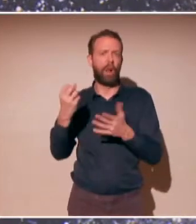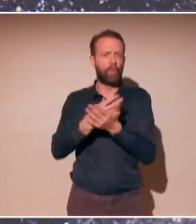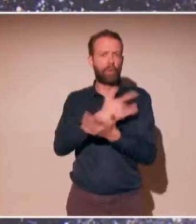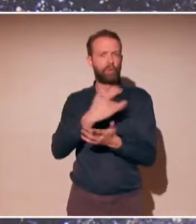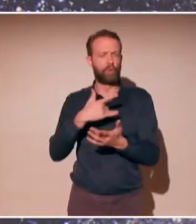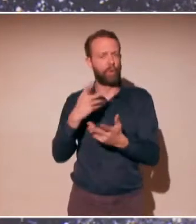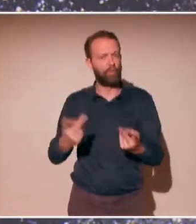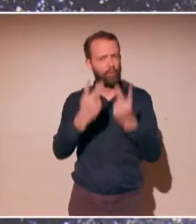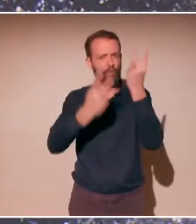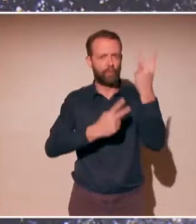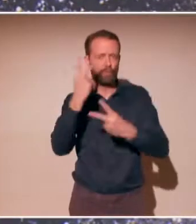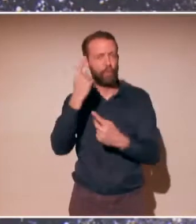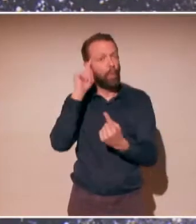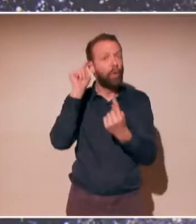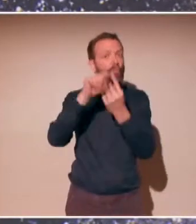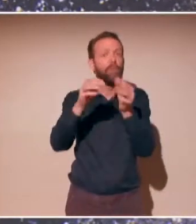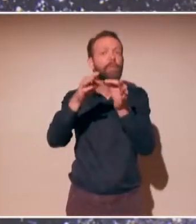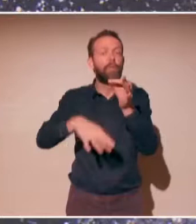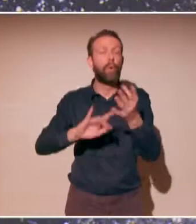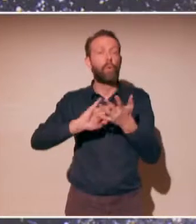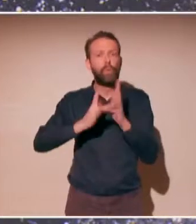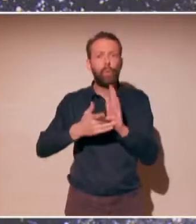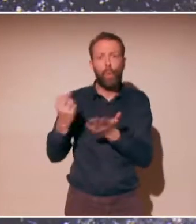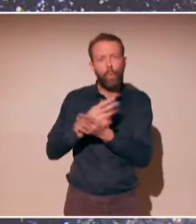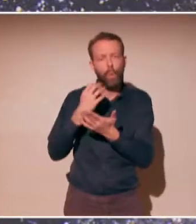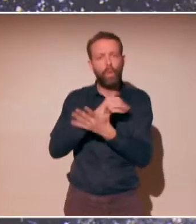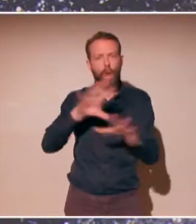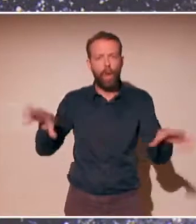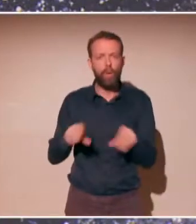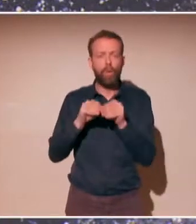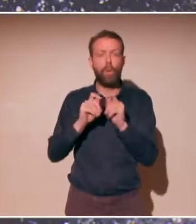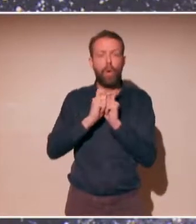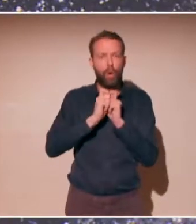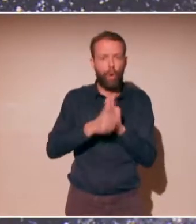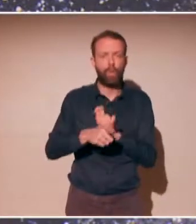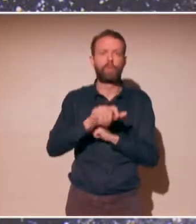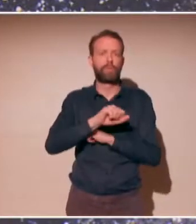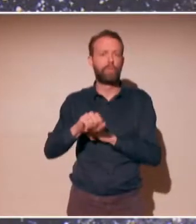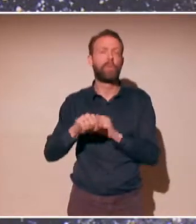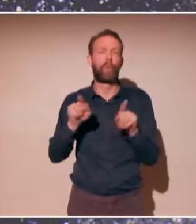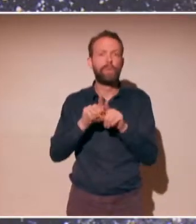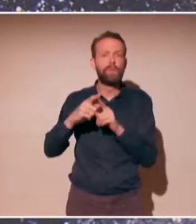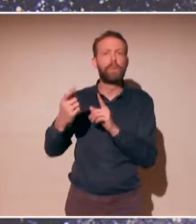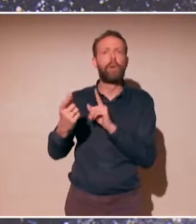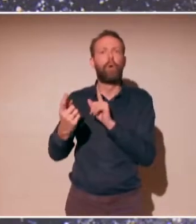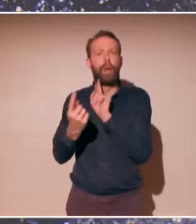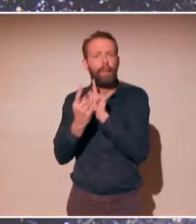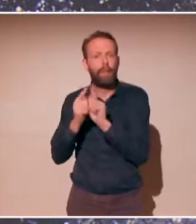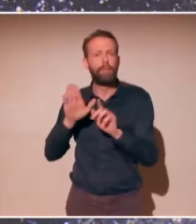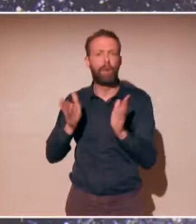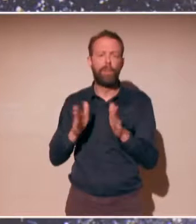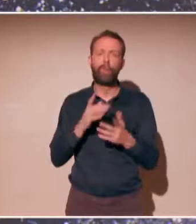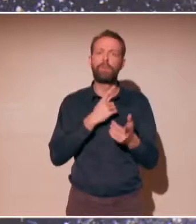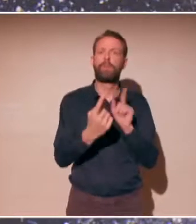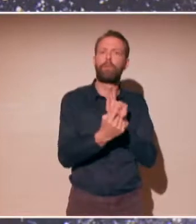the national health data collections It would better allow us to understand clinical